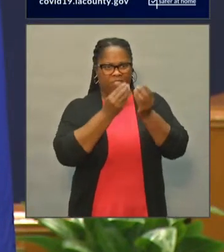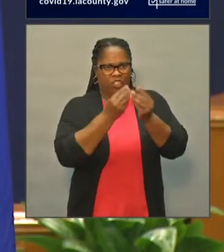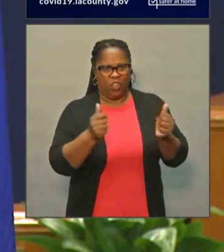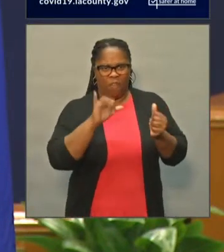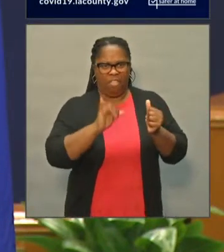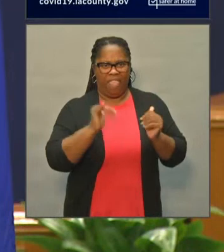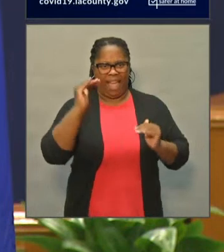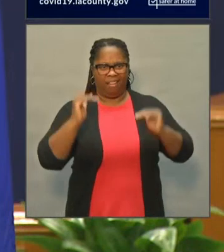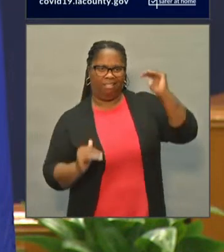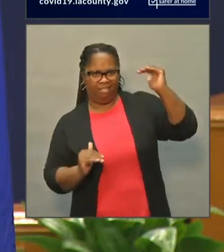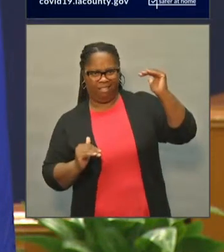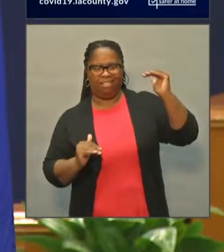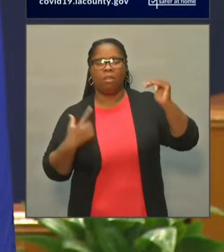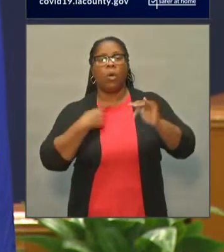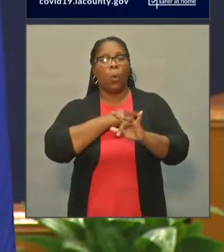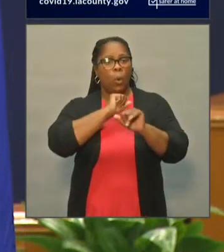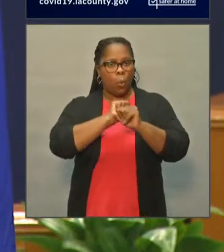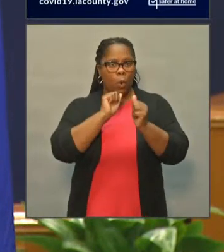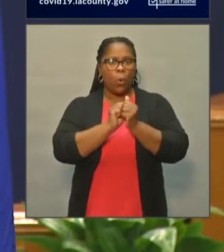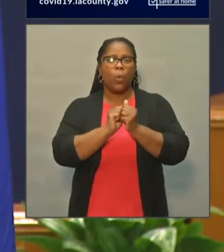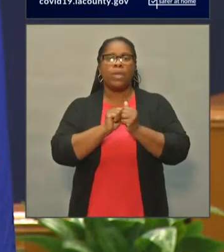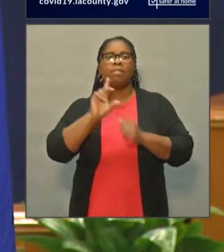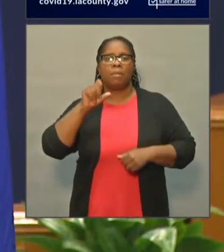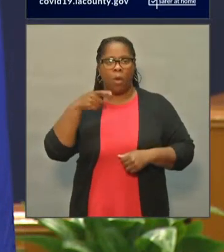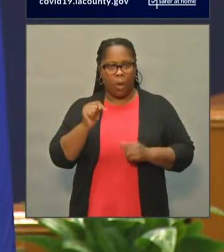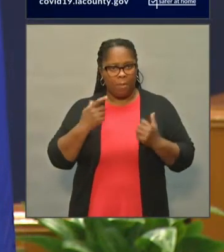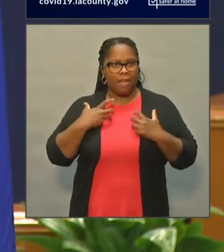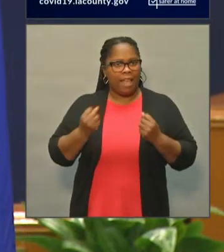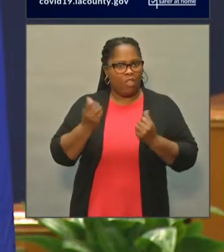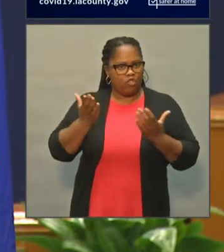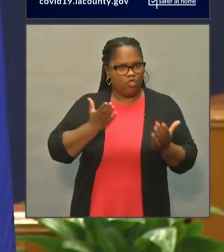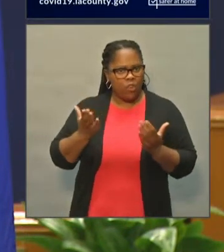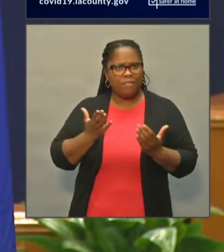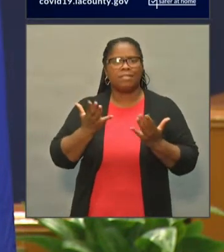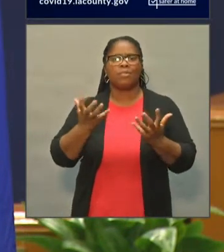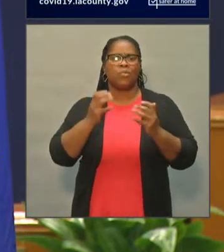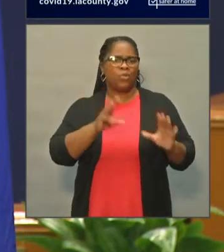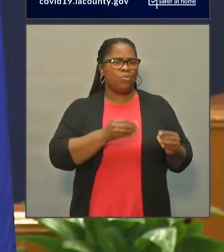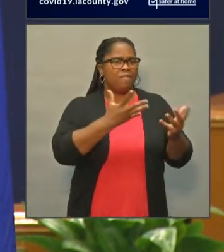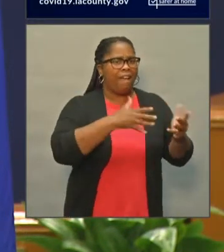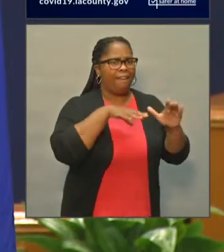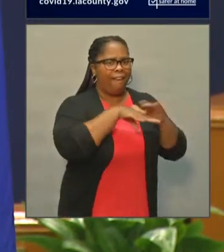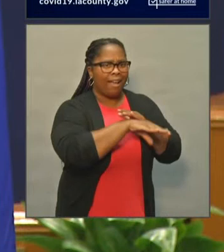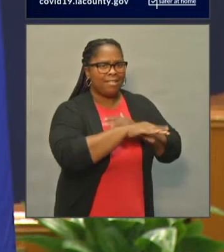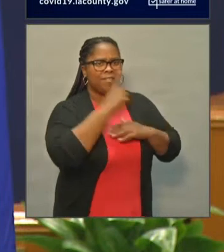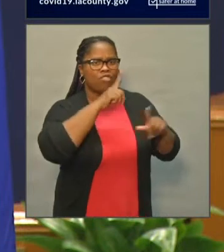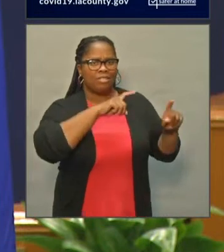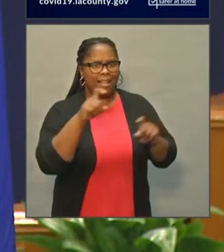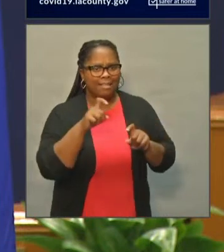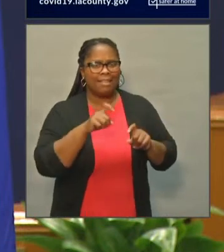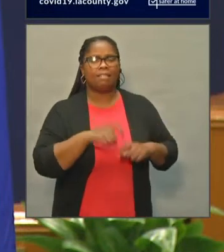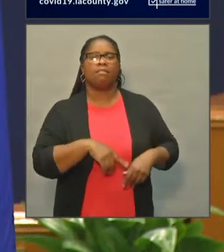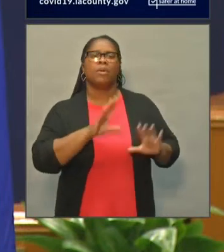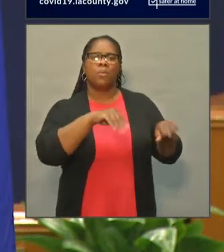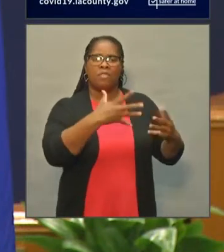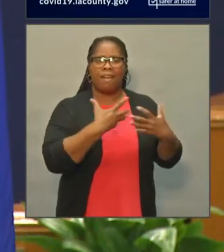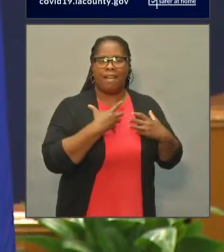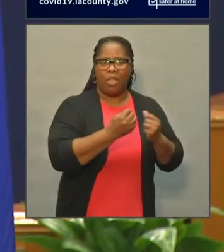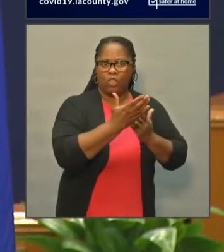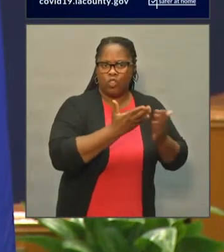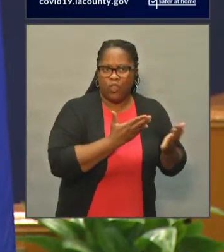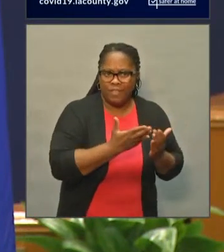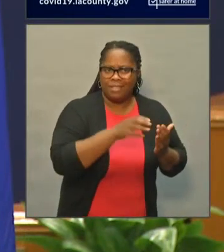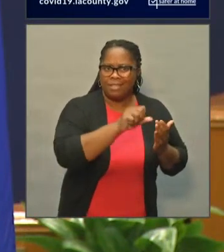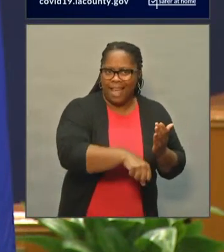Health Services and our partners to improve access to testing and to healthcare services, we are also focused on efforts